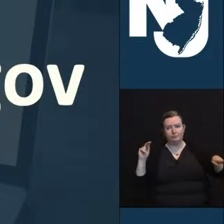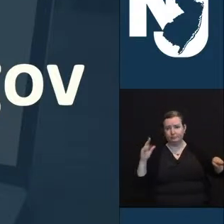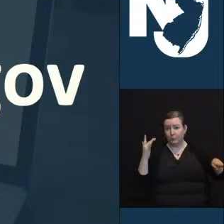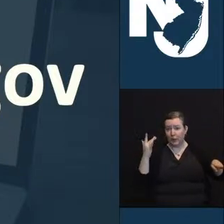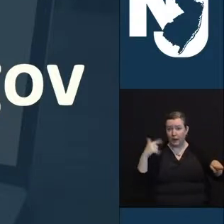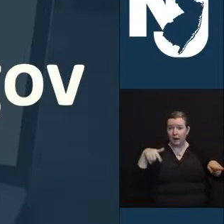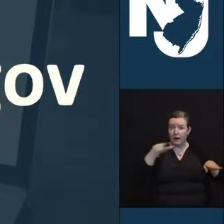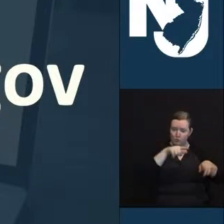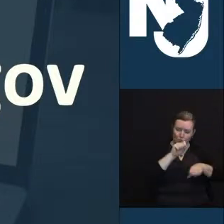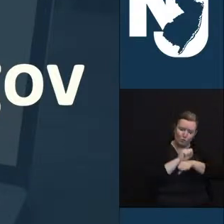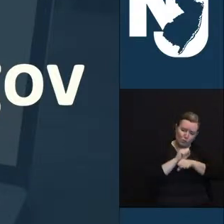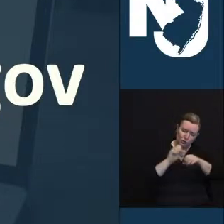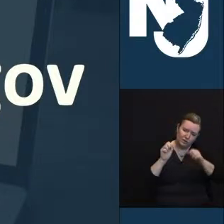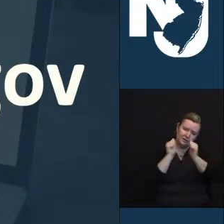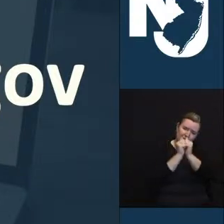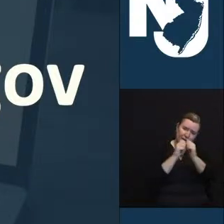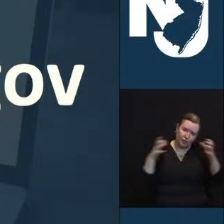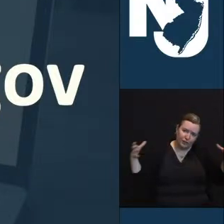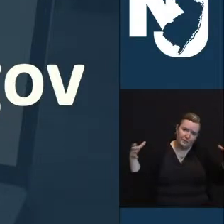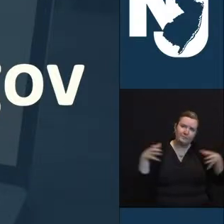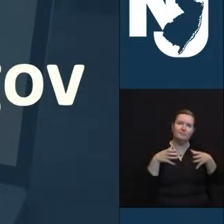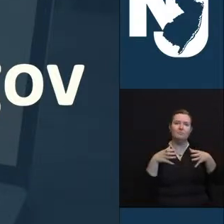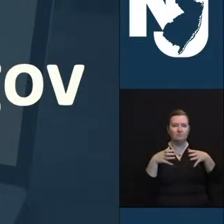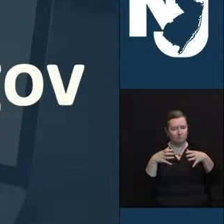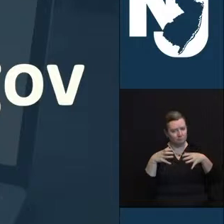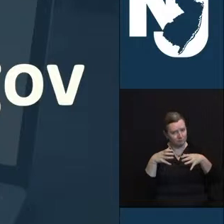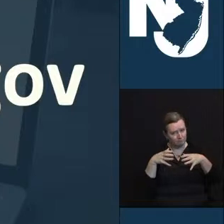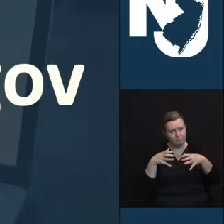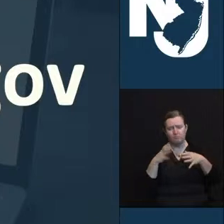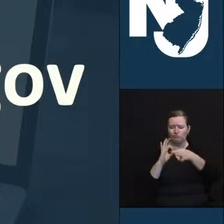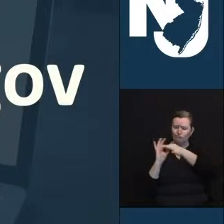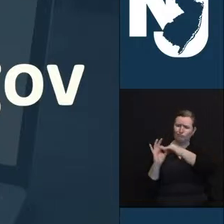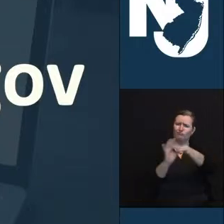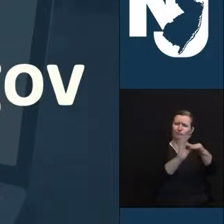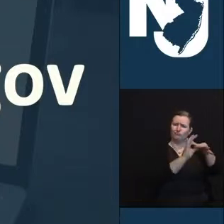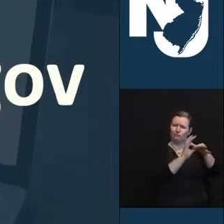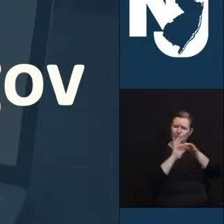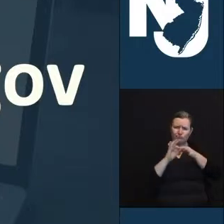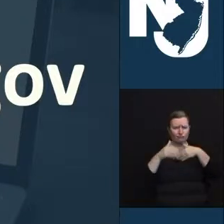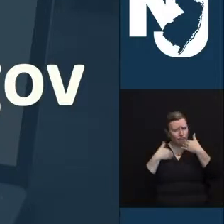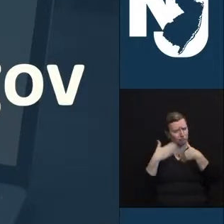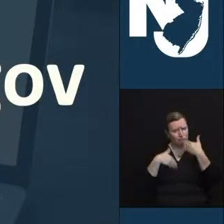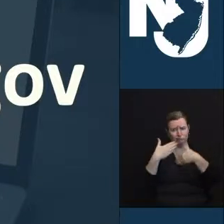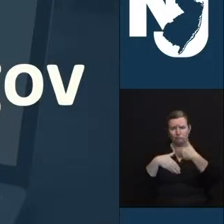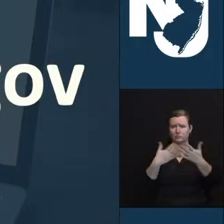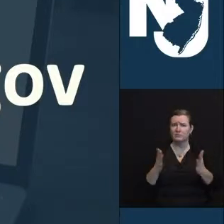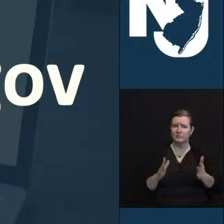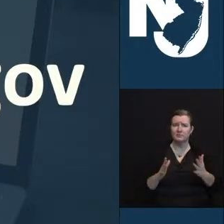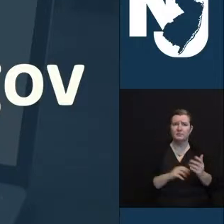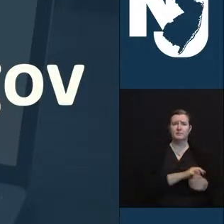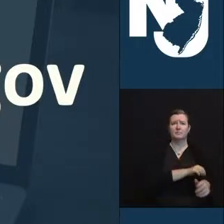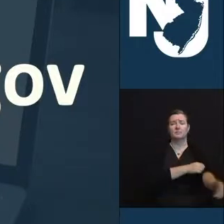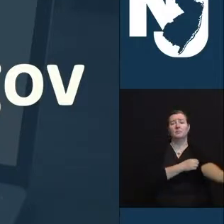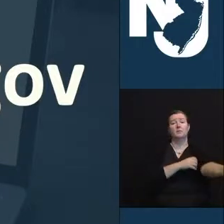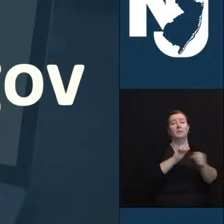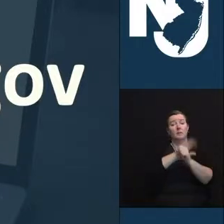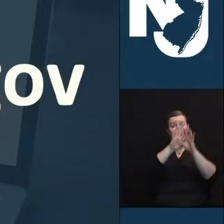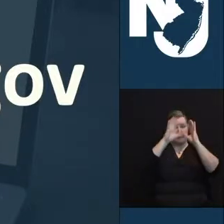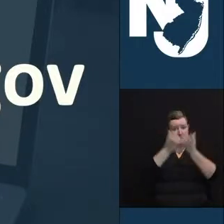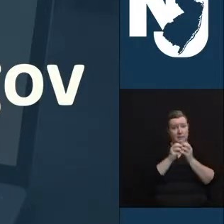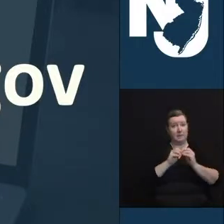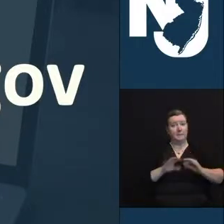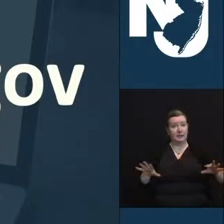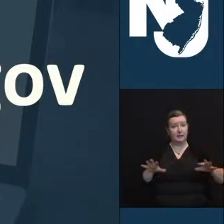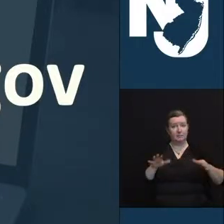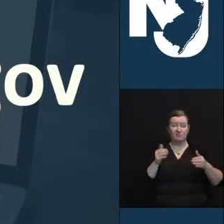yet again together. The end of this pandemic is within reach. It's not going to just come to us. We have to reach